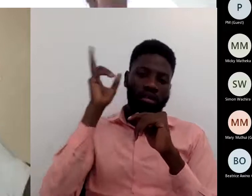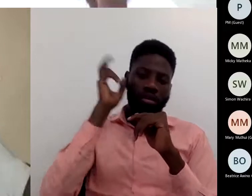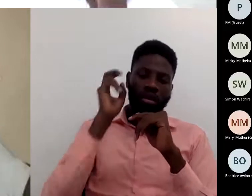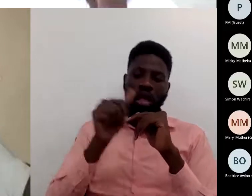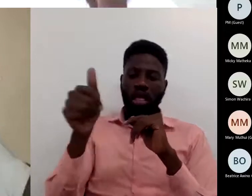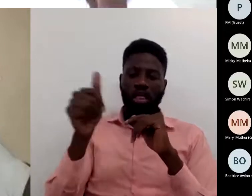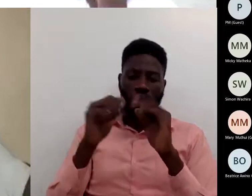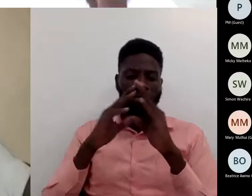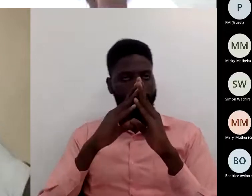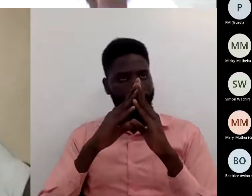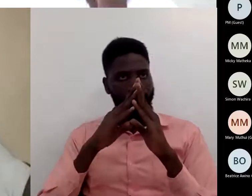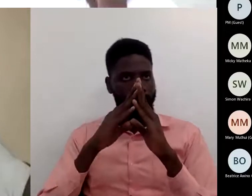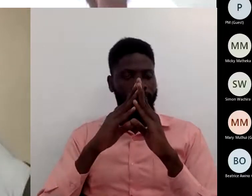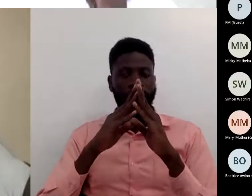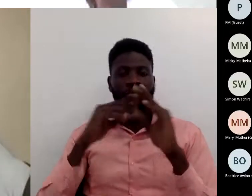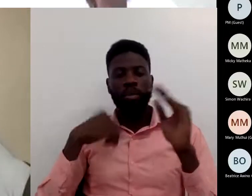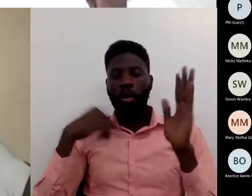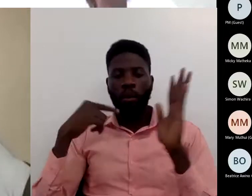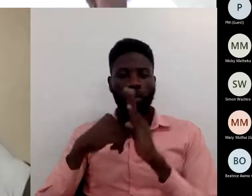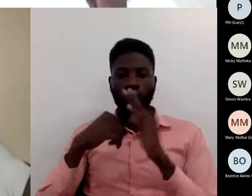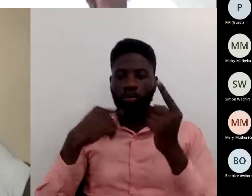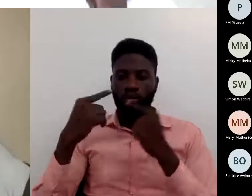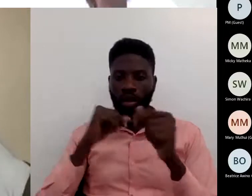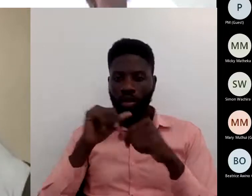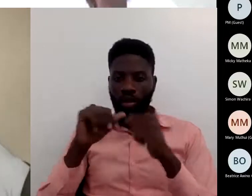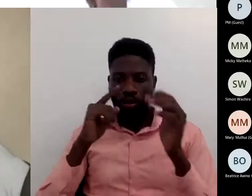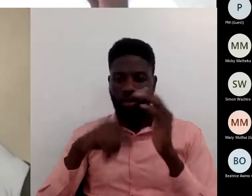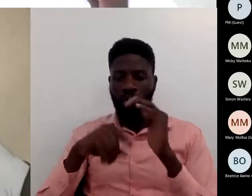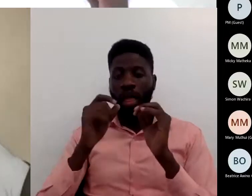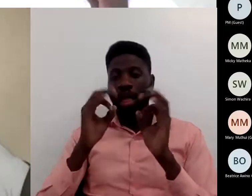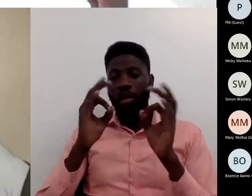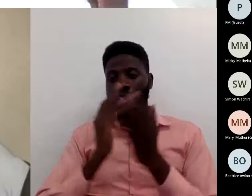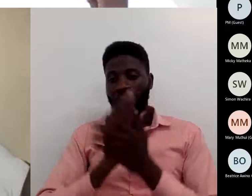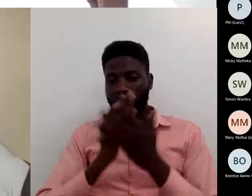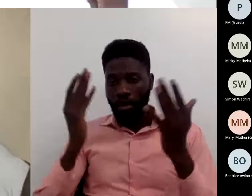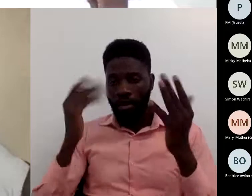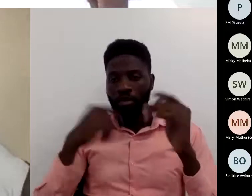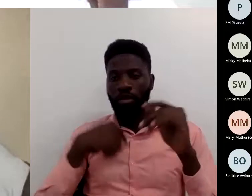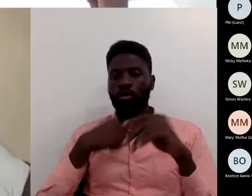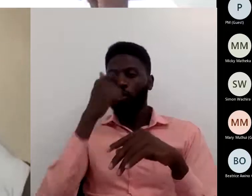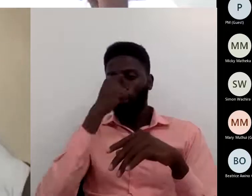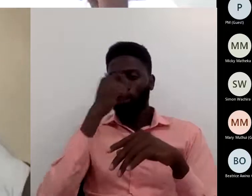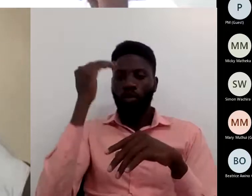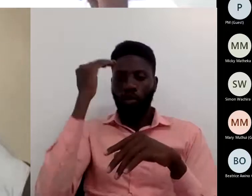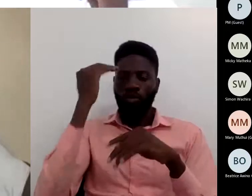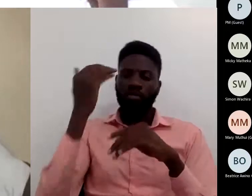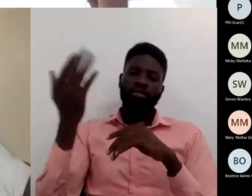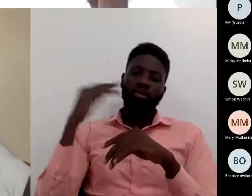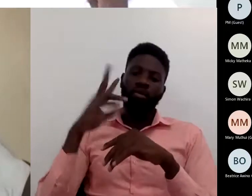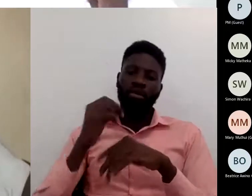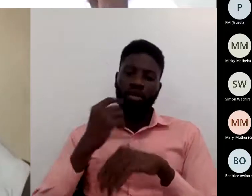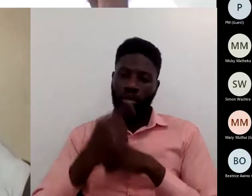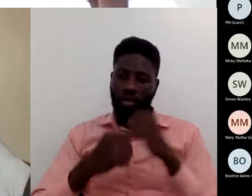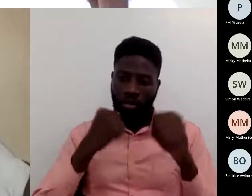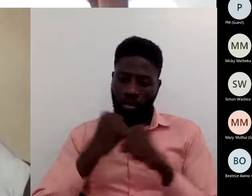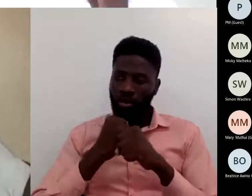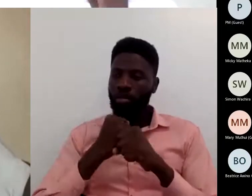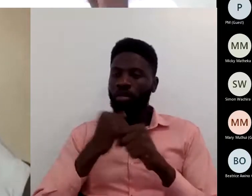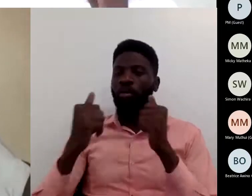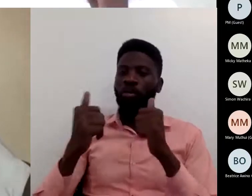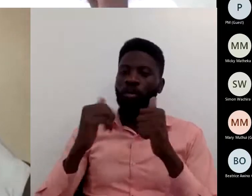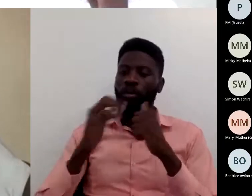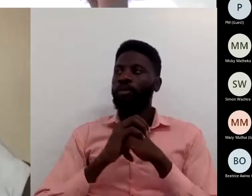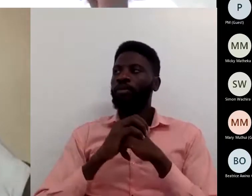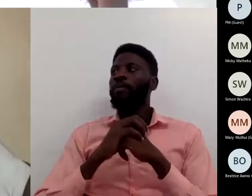main point I really want to talk about today is if there's something I wish I knew 20 years ago, it was